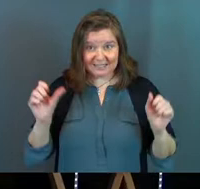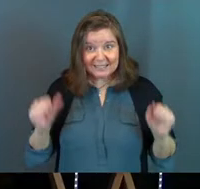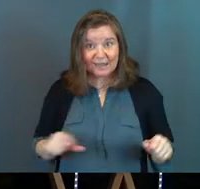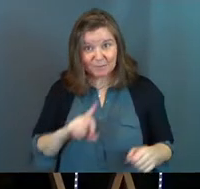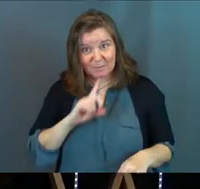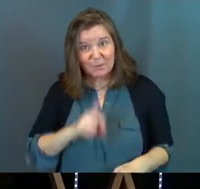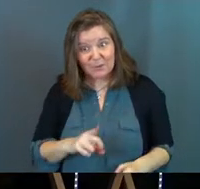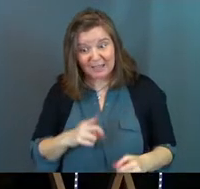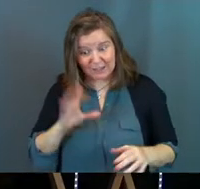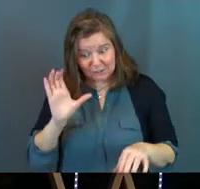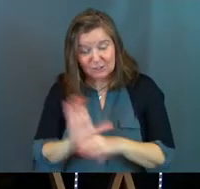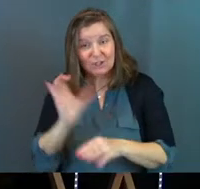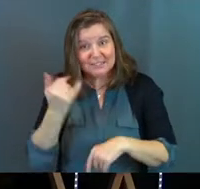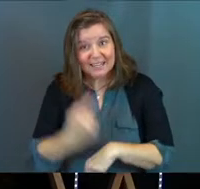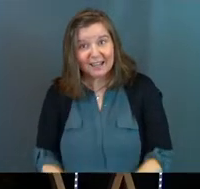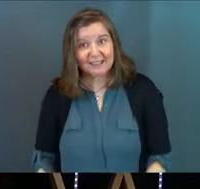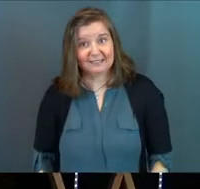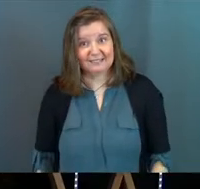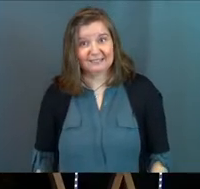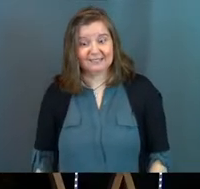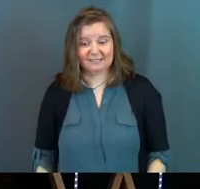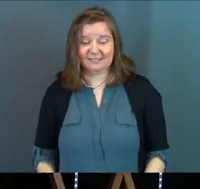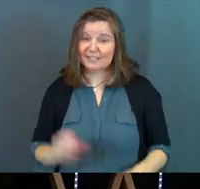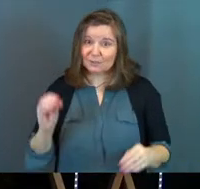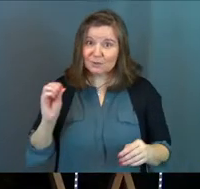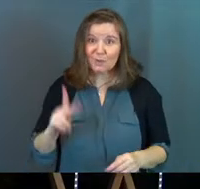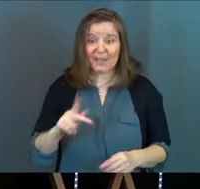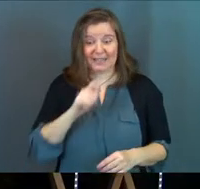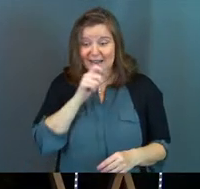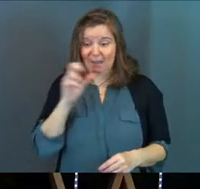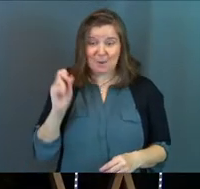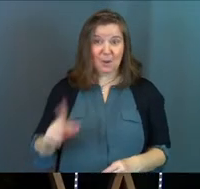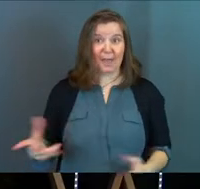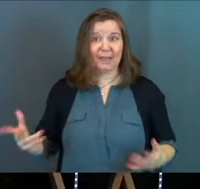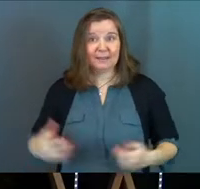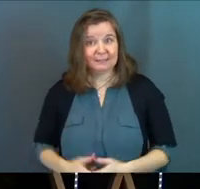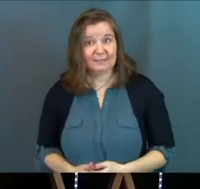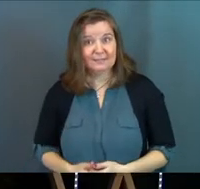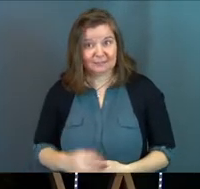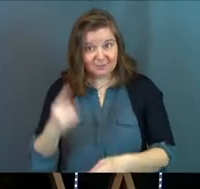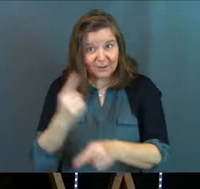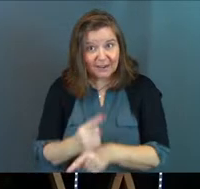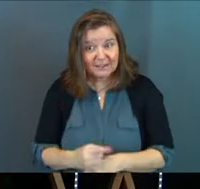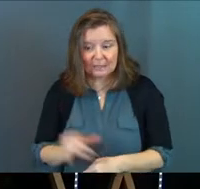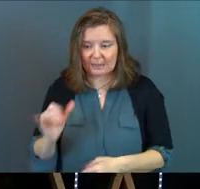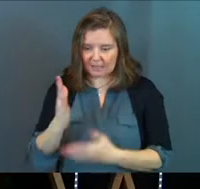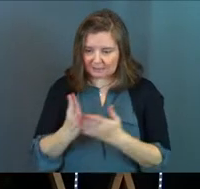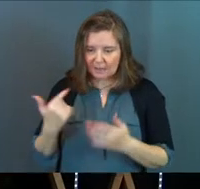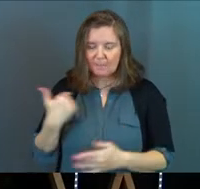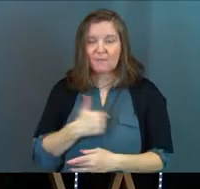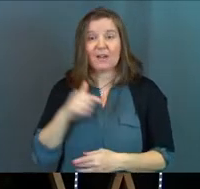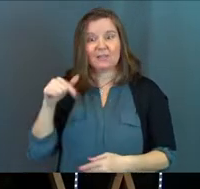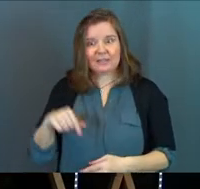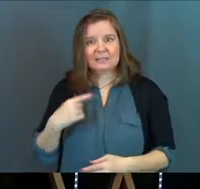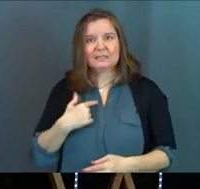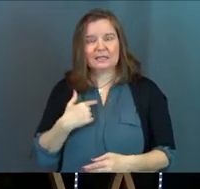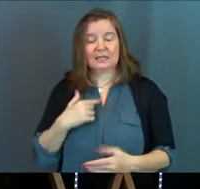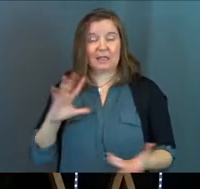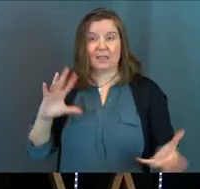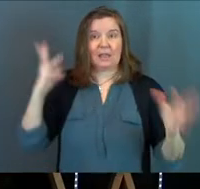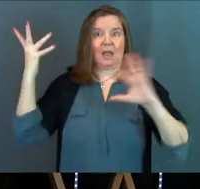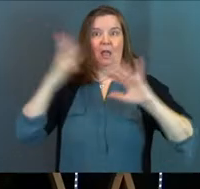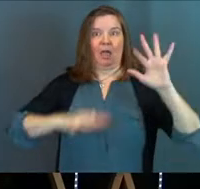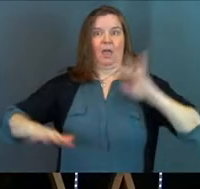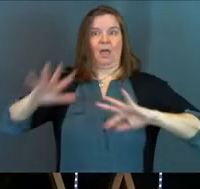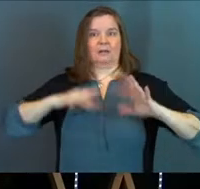Can we be real in church? It's okay to not be okay, right? Like some of us, like this is the chaos